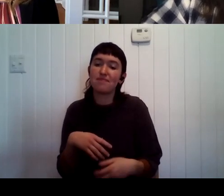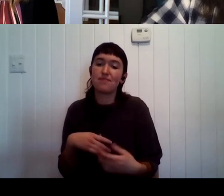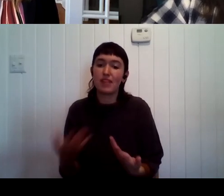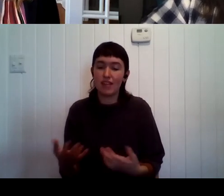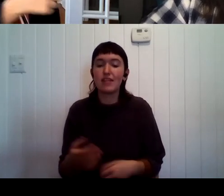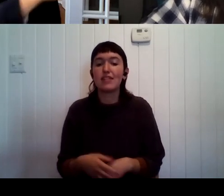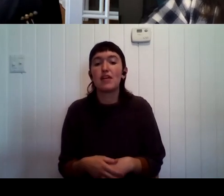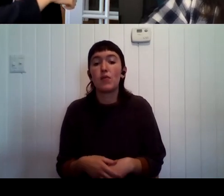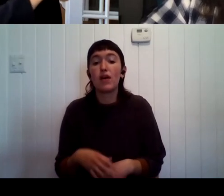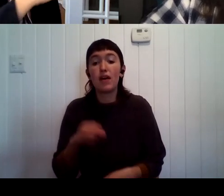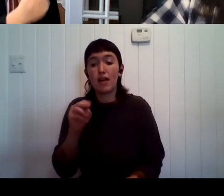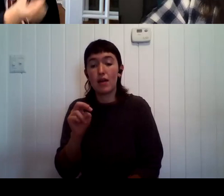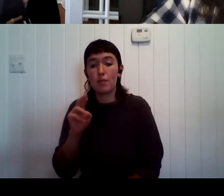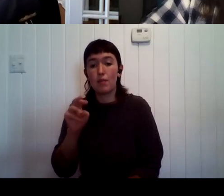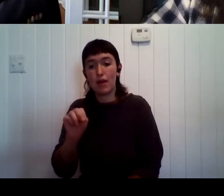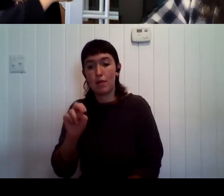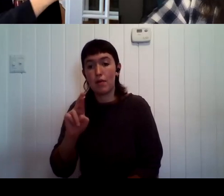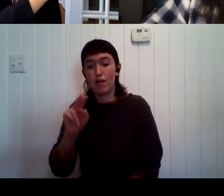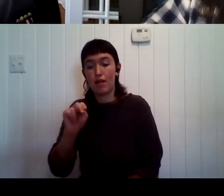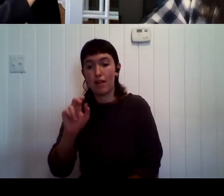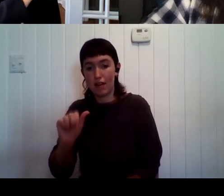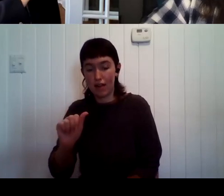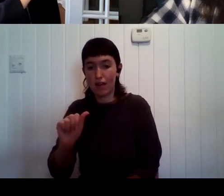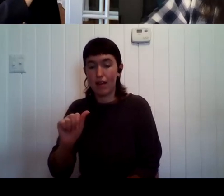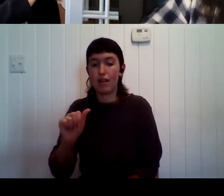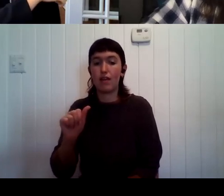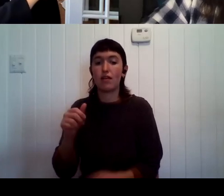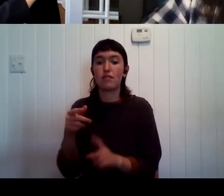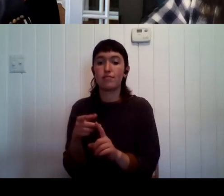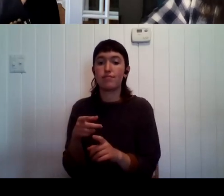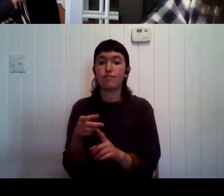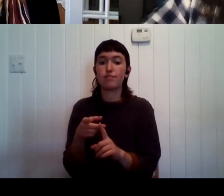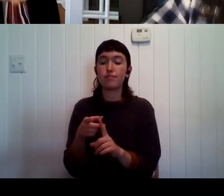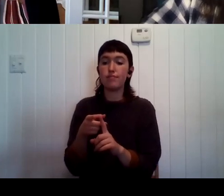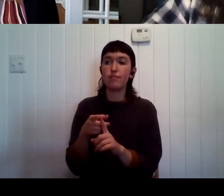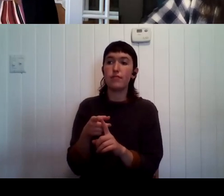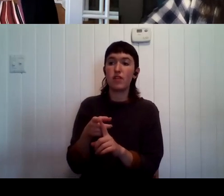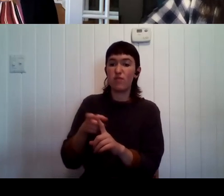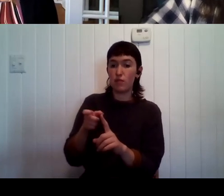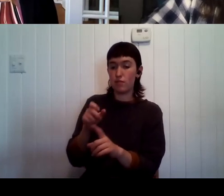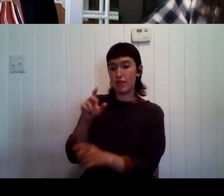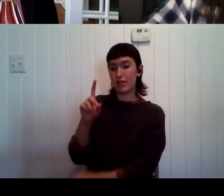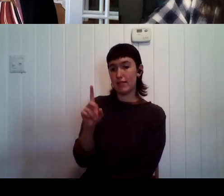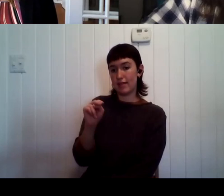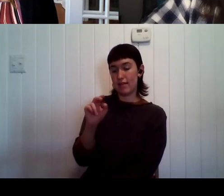mRNA eventually comes from the originator is DNA transcription.